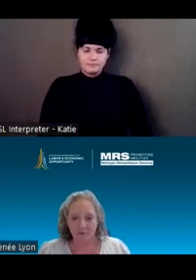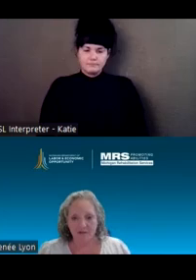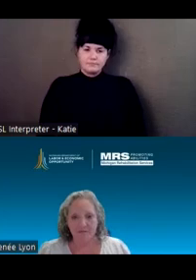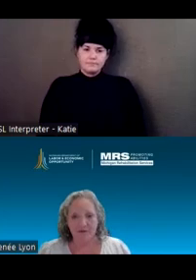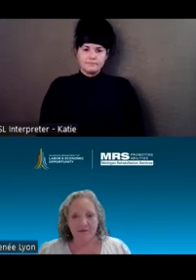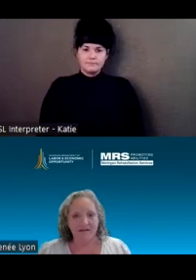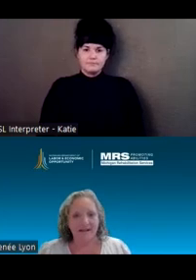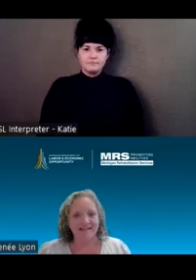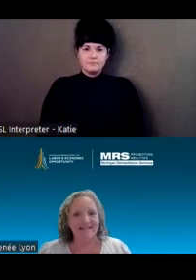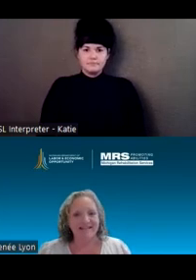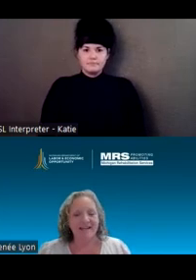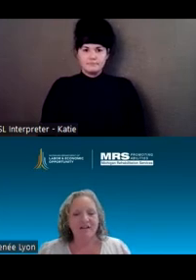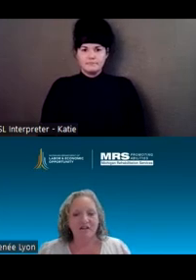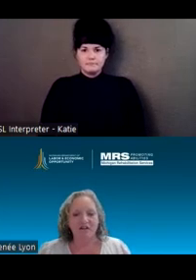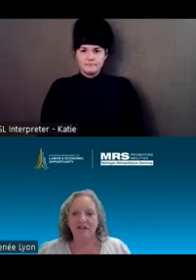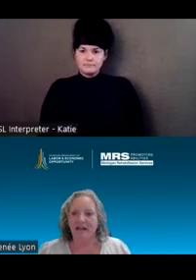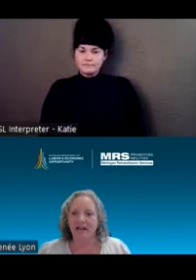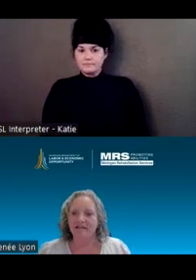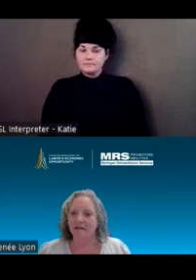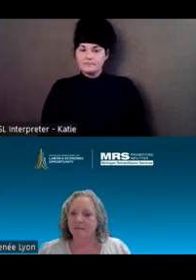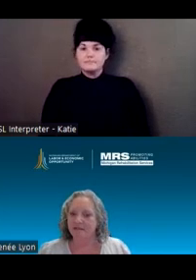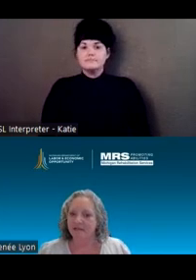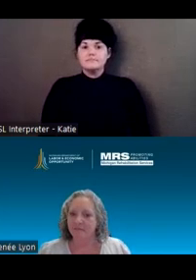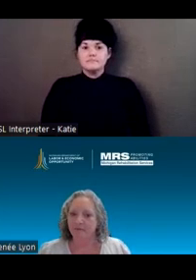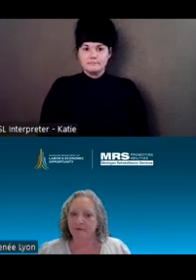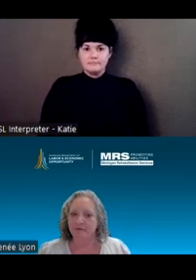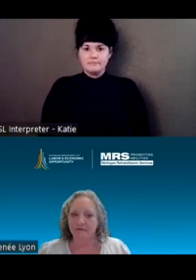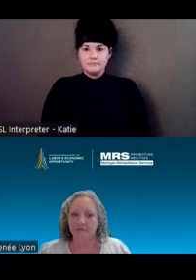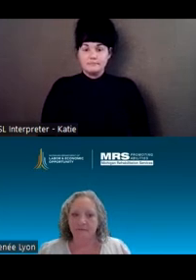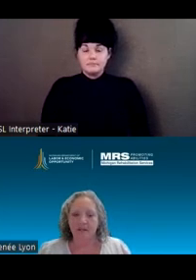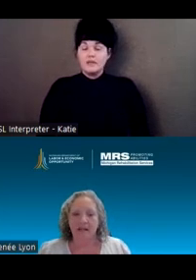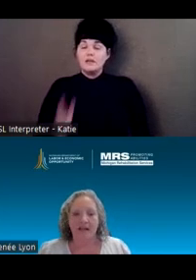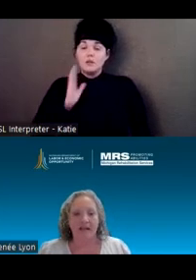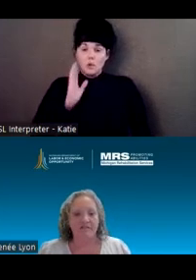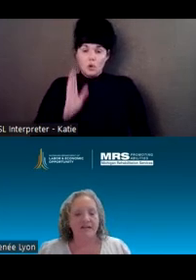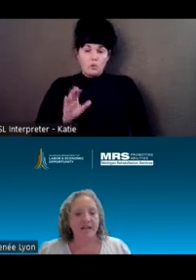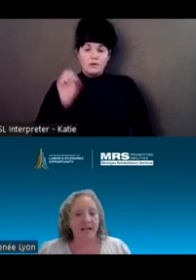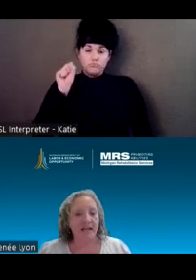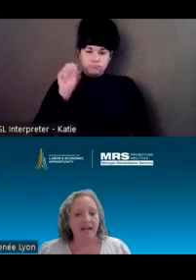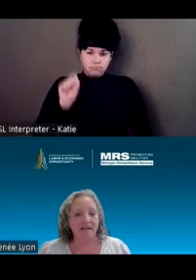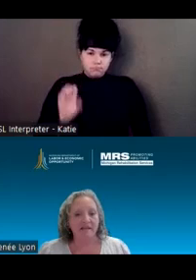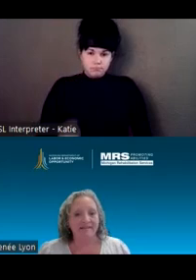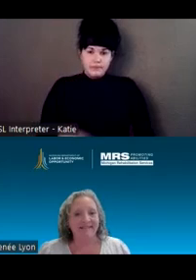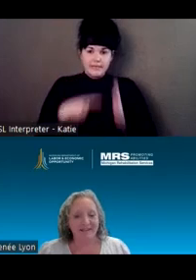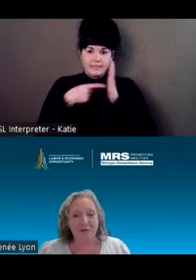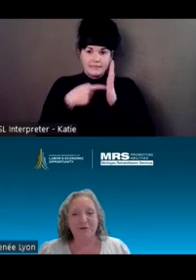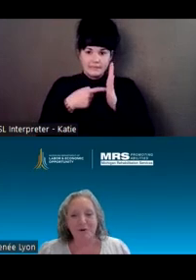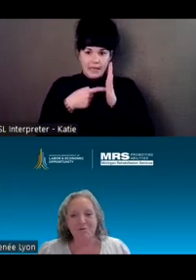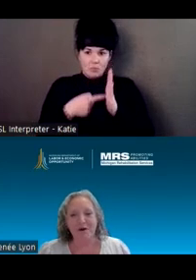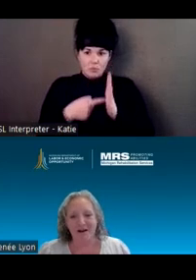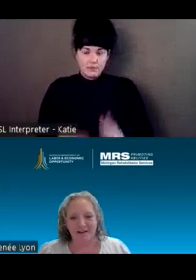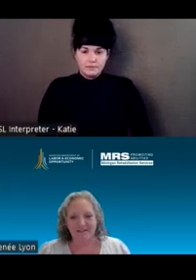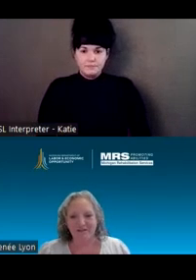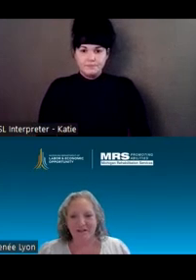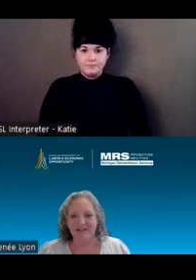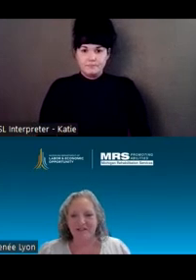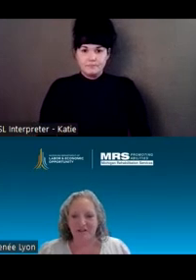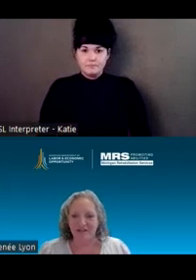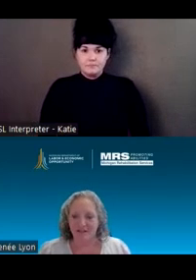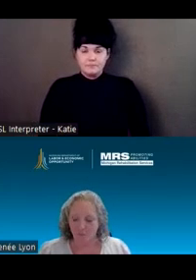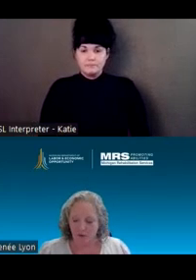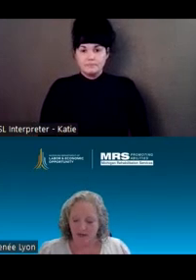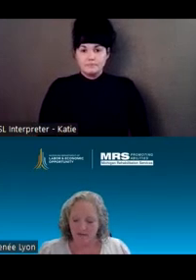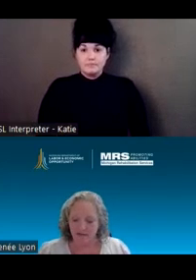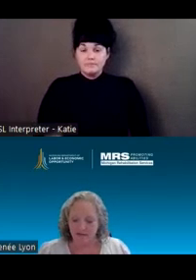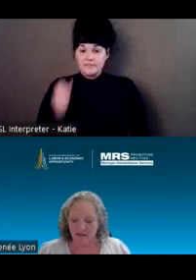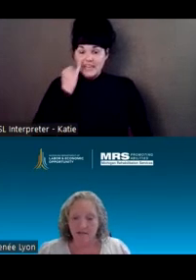ergonomic principles, let's take a look at some examples. If it can, it will go wrong. So let's look